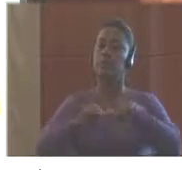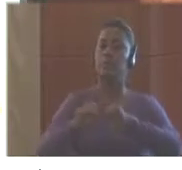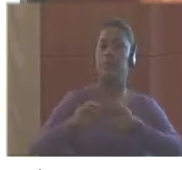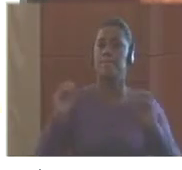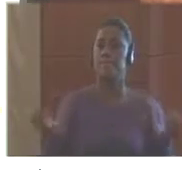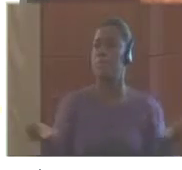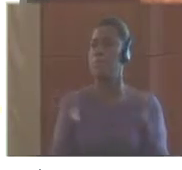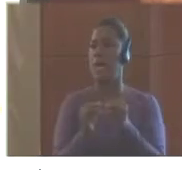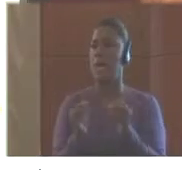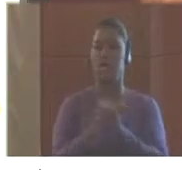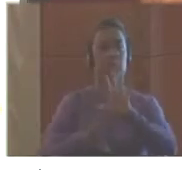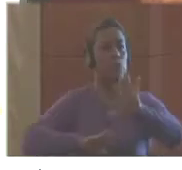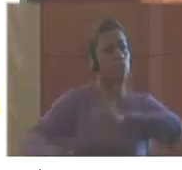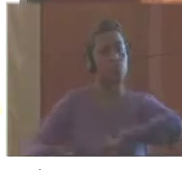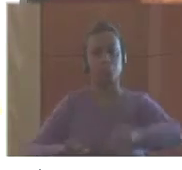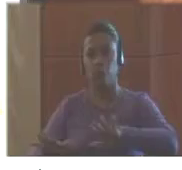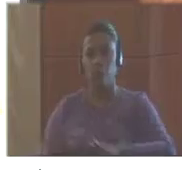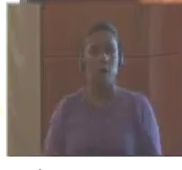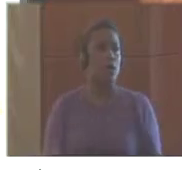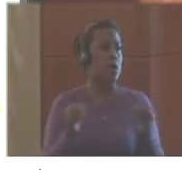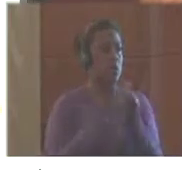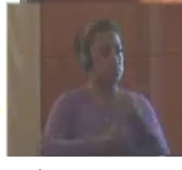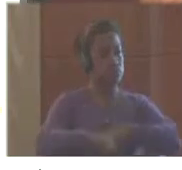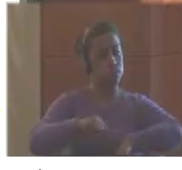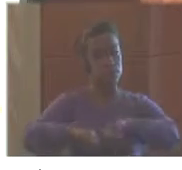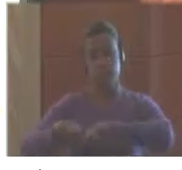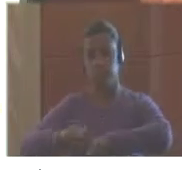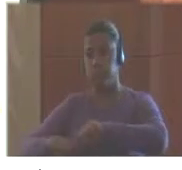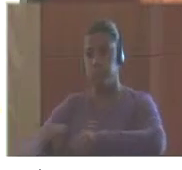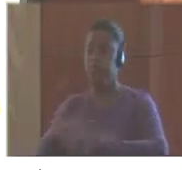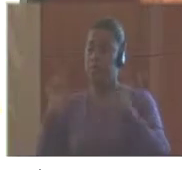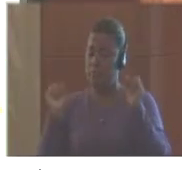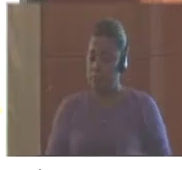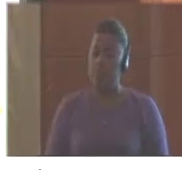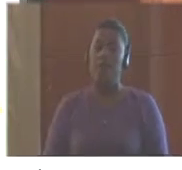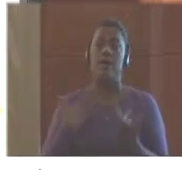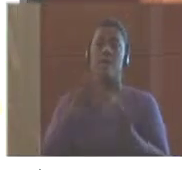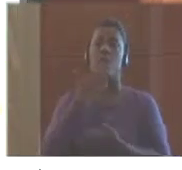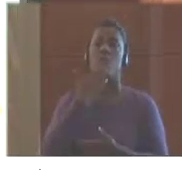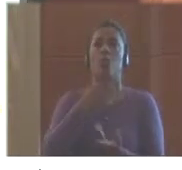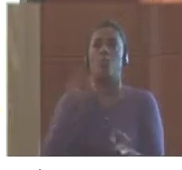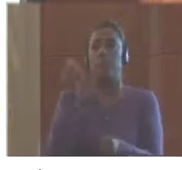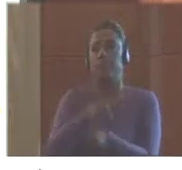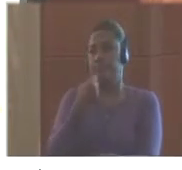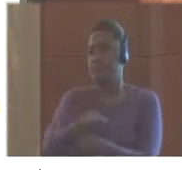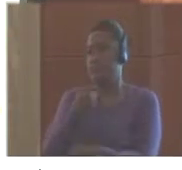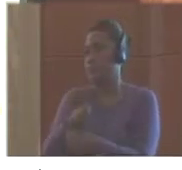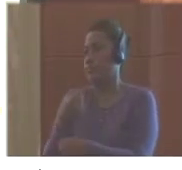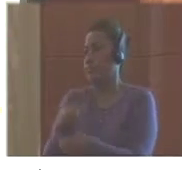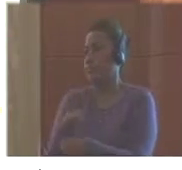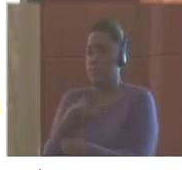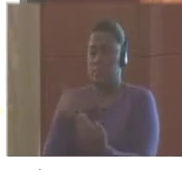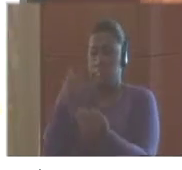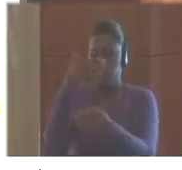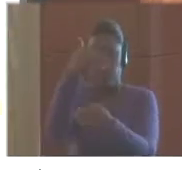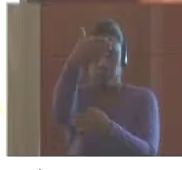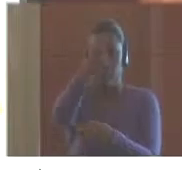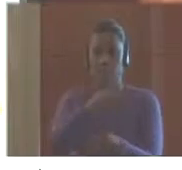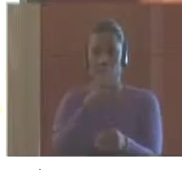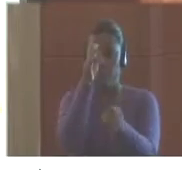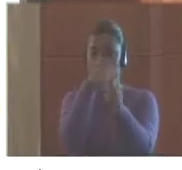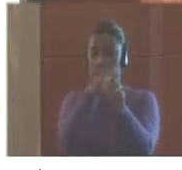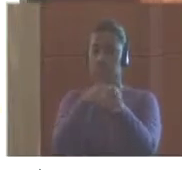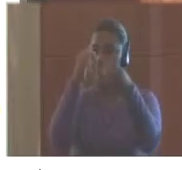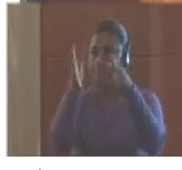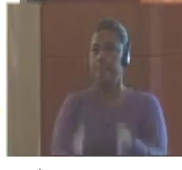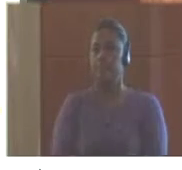a more active management and political leadership, a management that will be able to act and